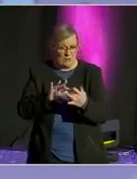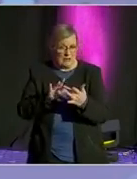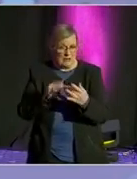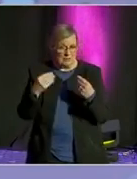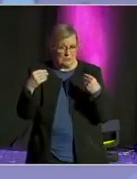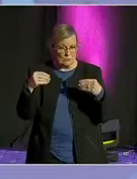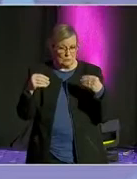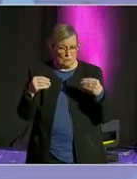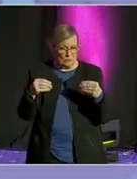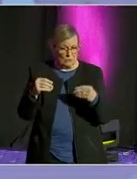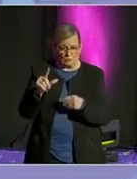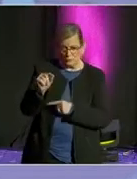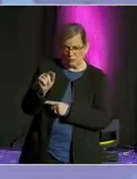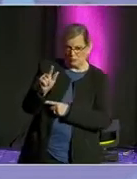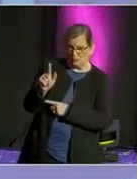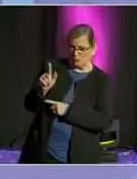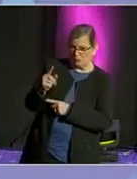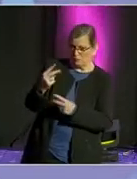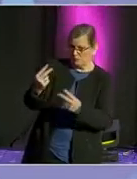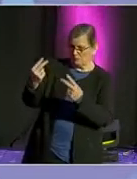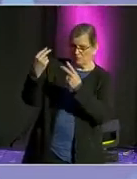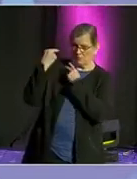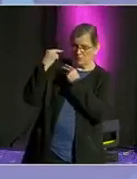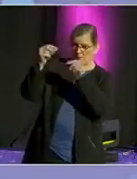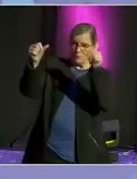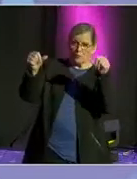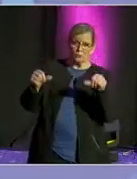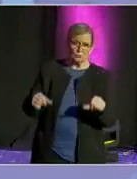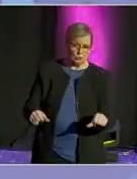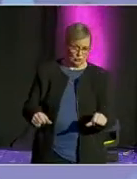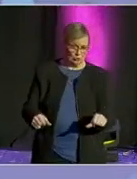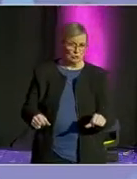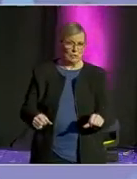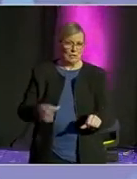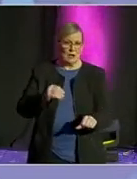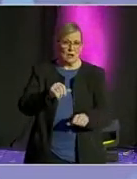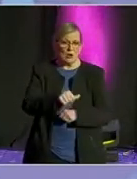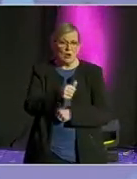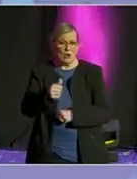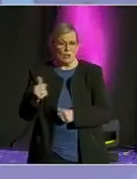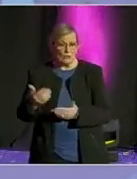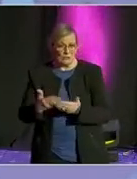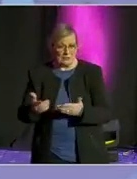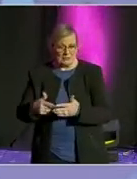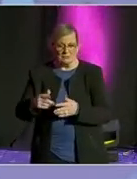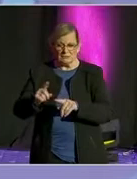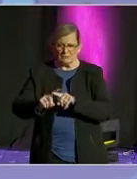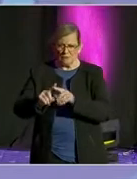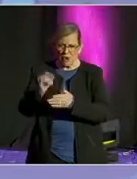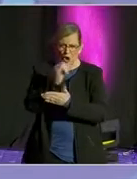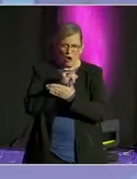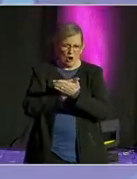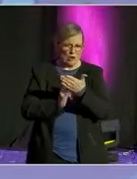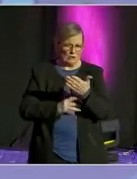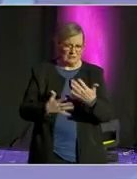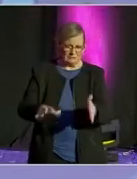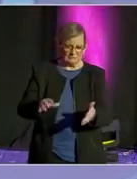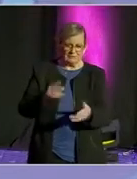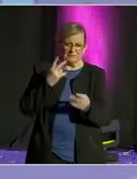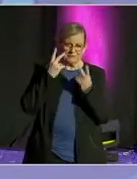2021 commemorative poster and other items creative from the artwork of this year's official artist, Patrick